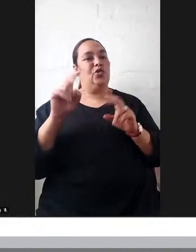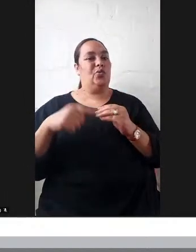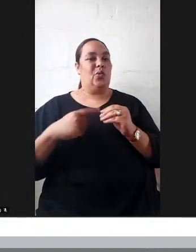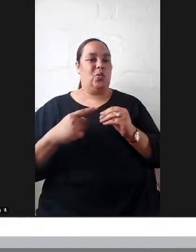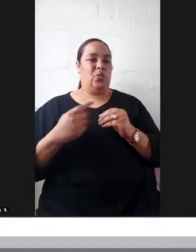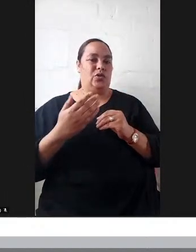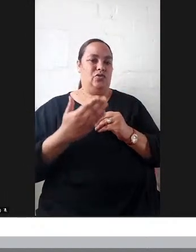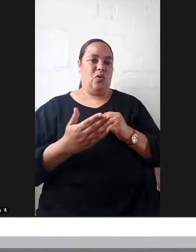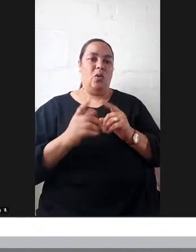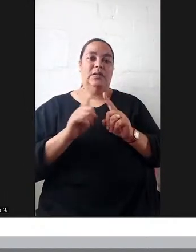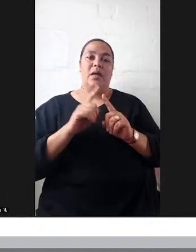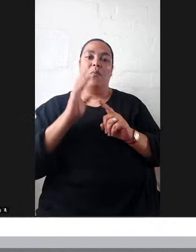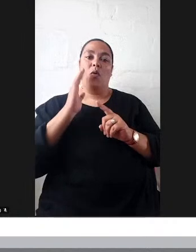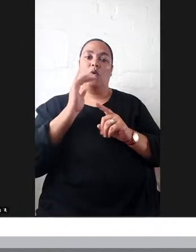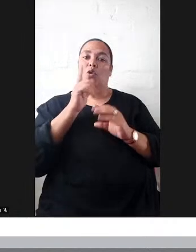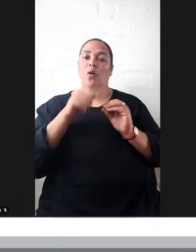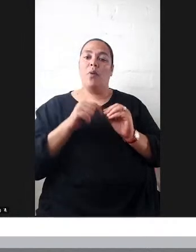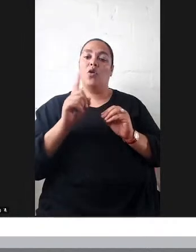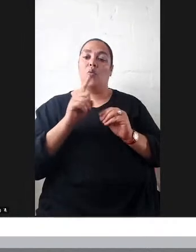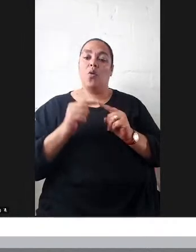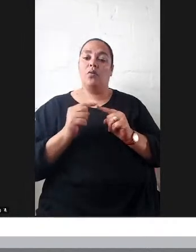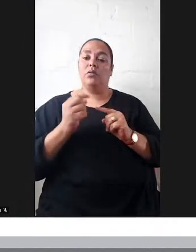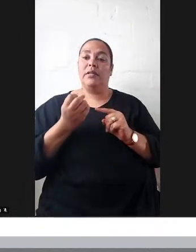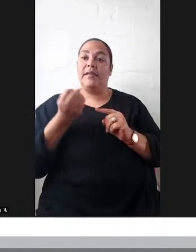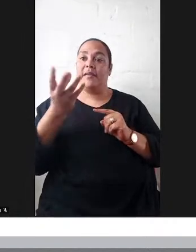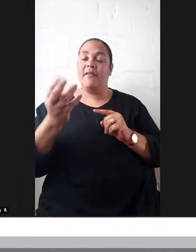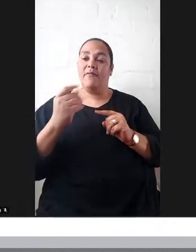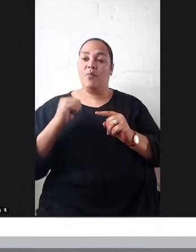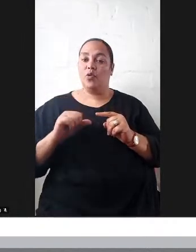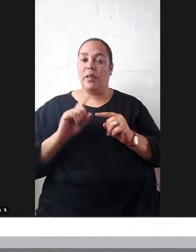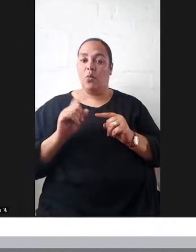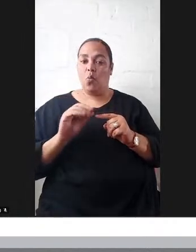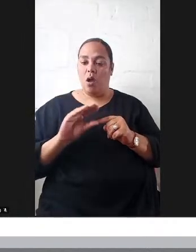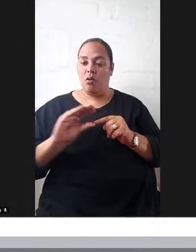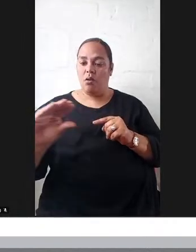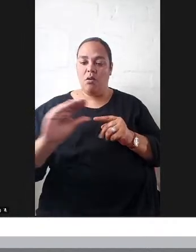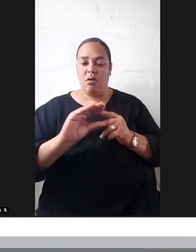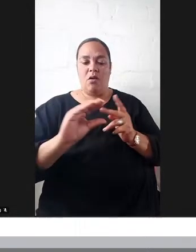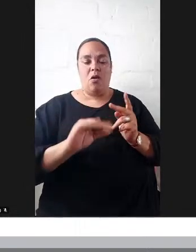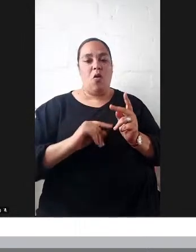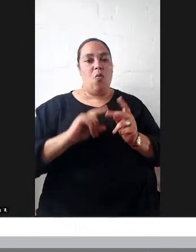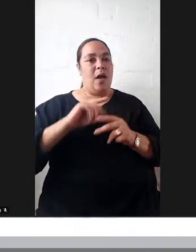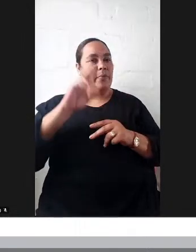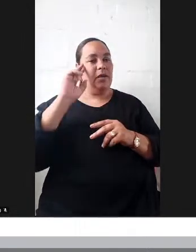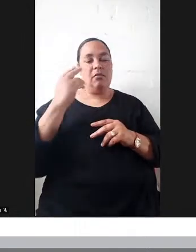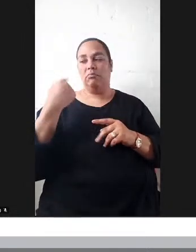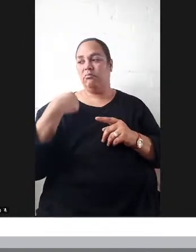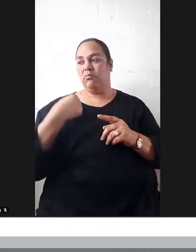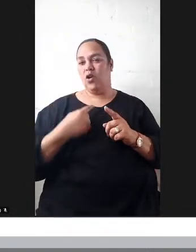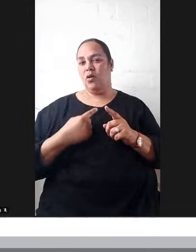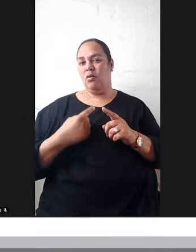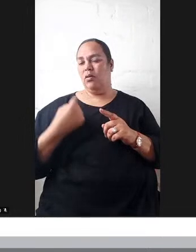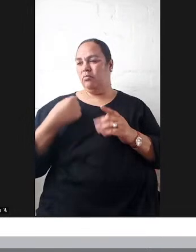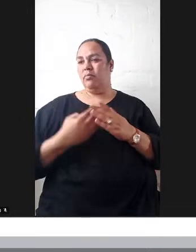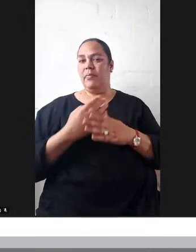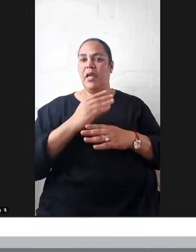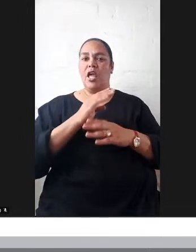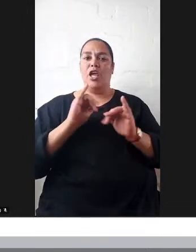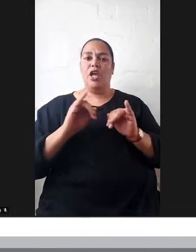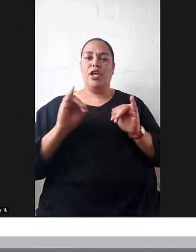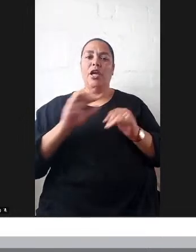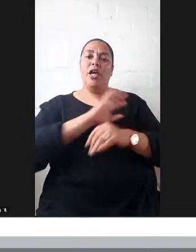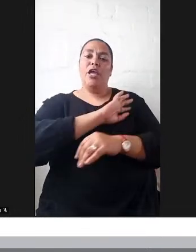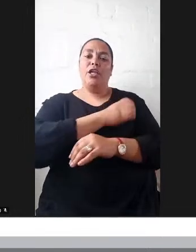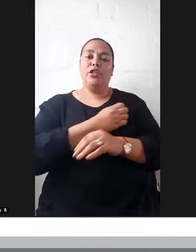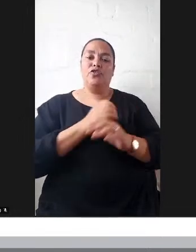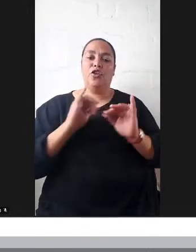to what goes to the municipalities, because I would recall recently now when we're in the energy crisis meeting, because the